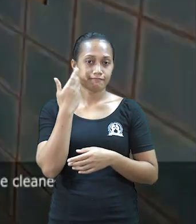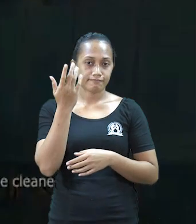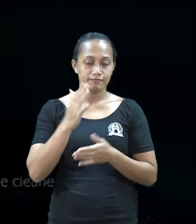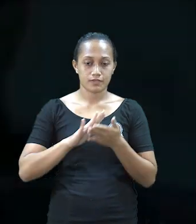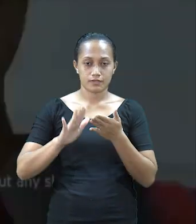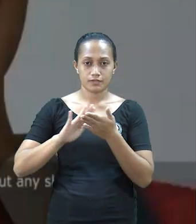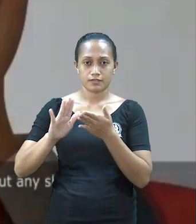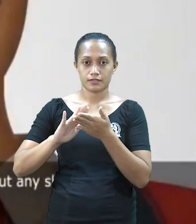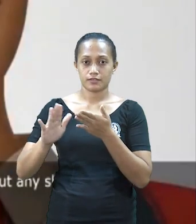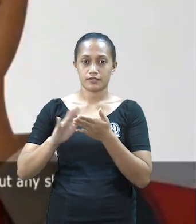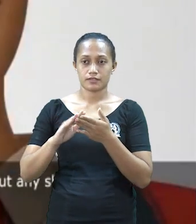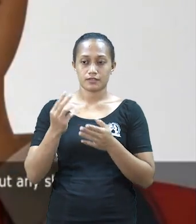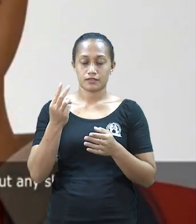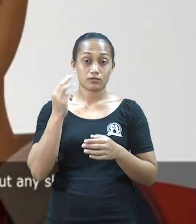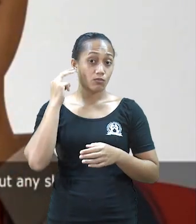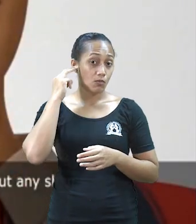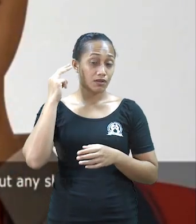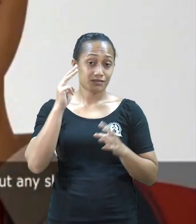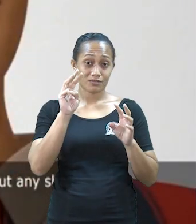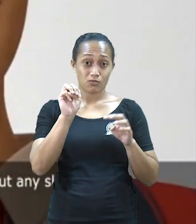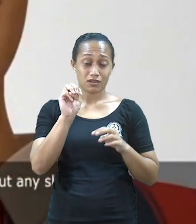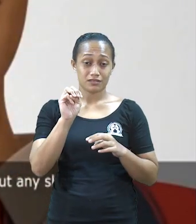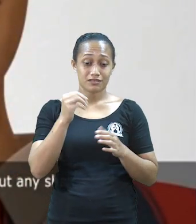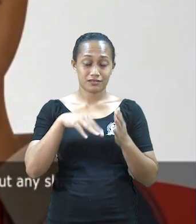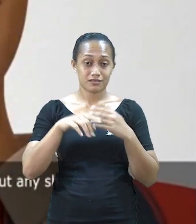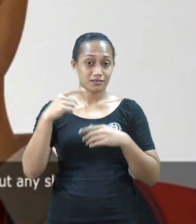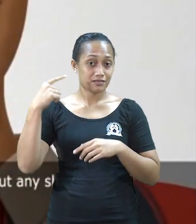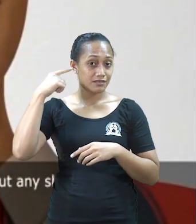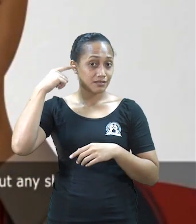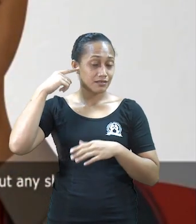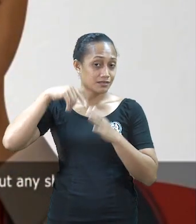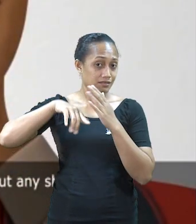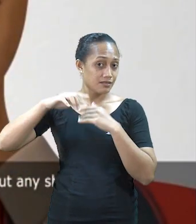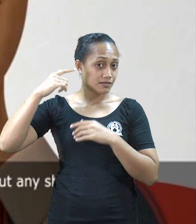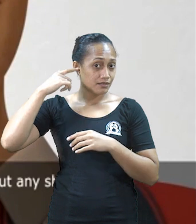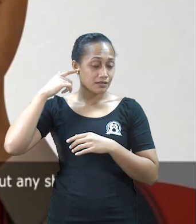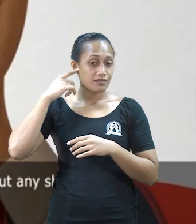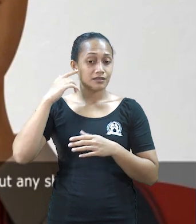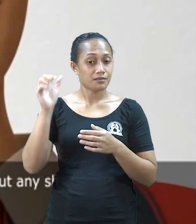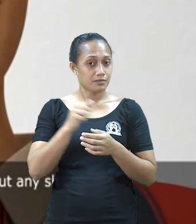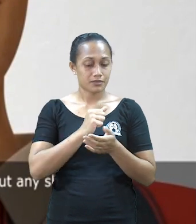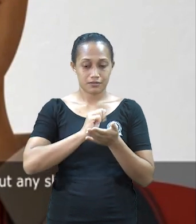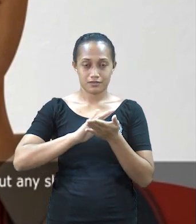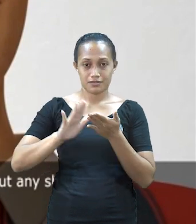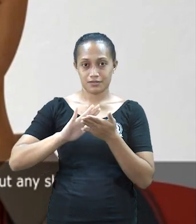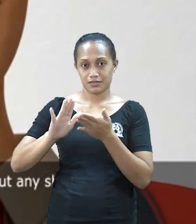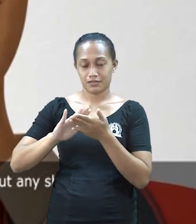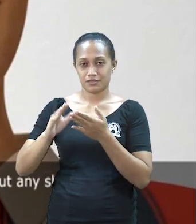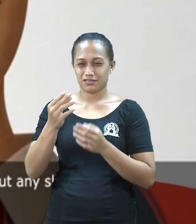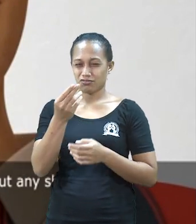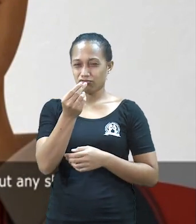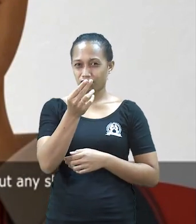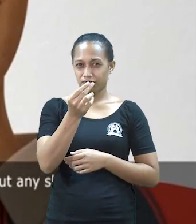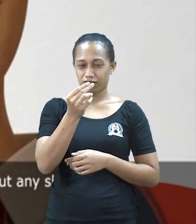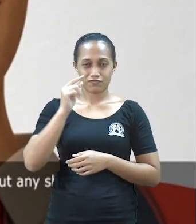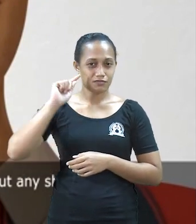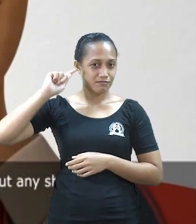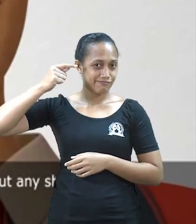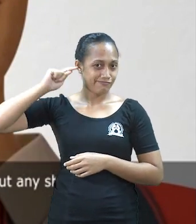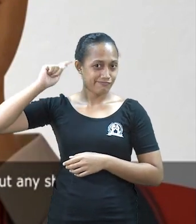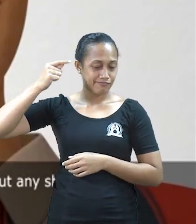regularly. The wax that is formed in the ear should be cleansed with soft